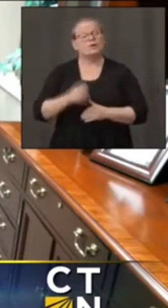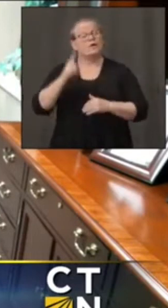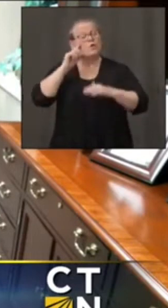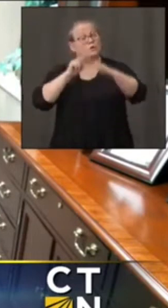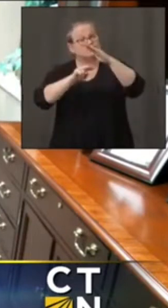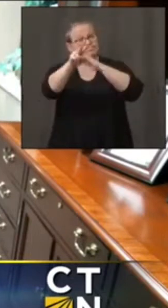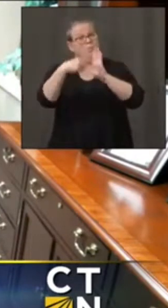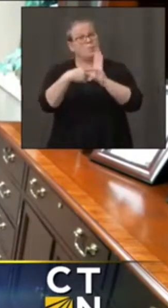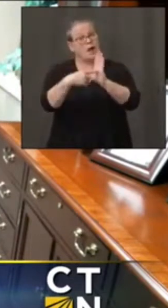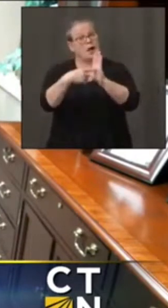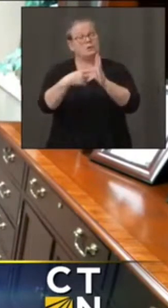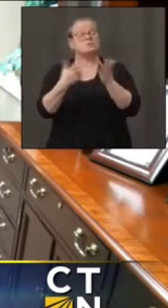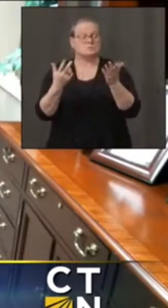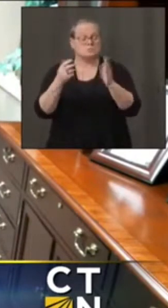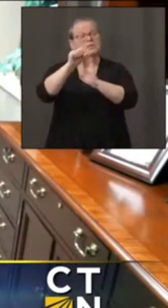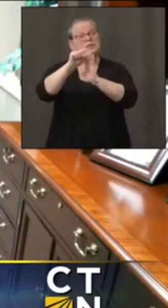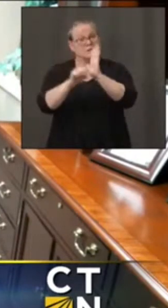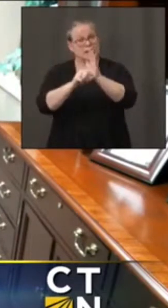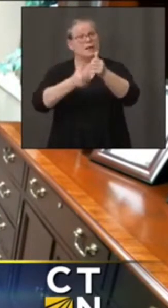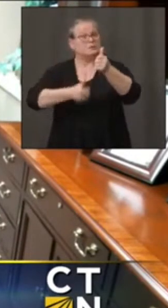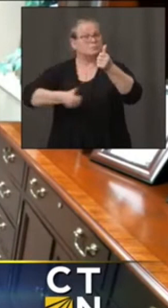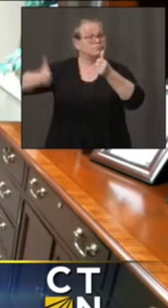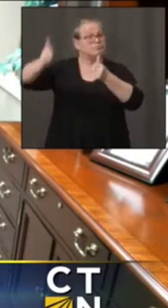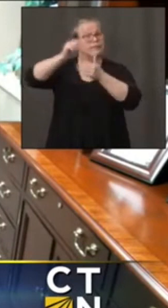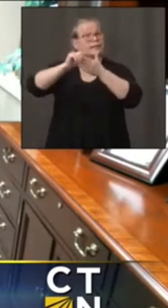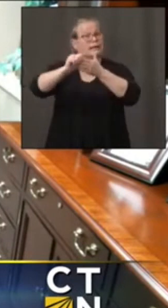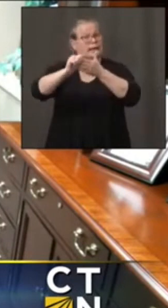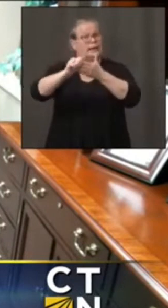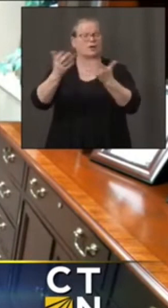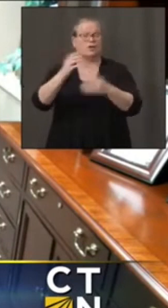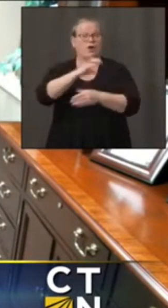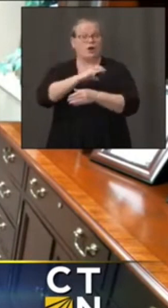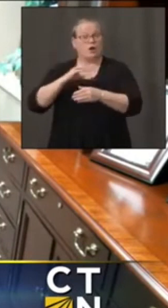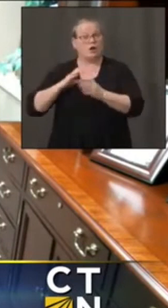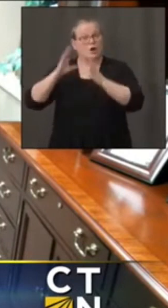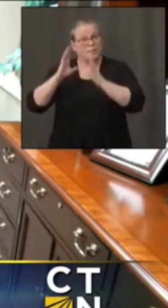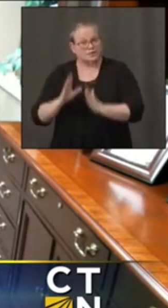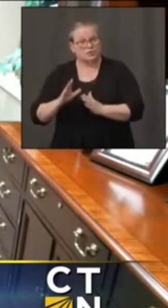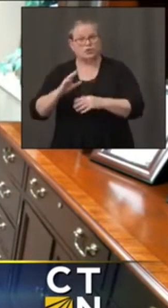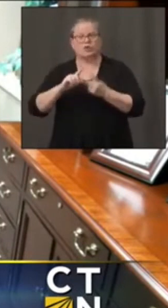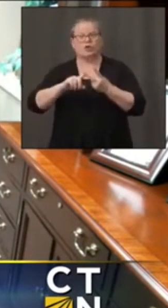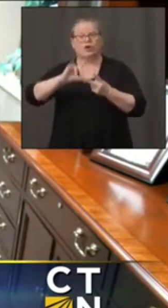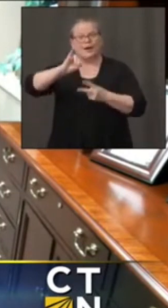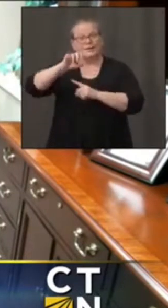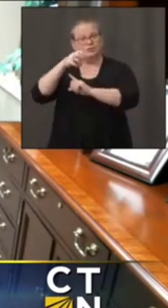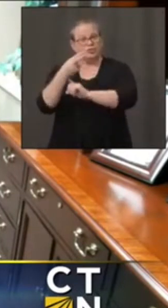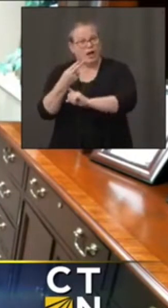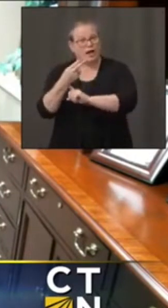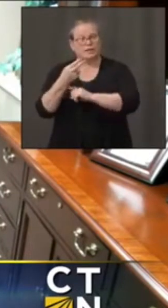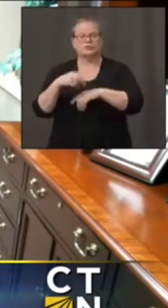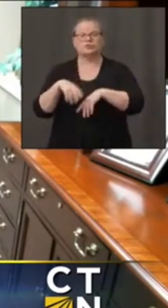leadership, including the Commissioner of Health and Josh. We have a call tomorrow to examine models.